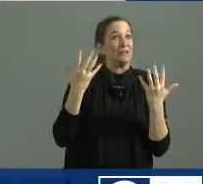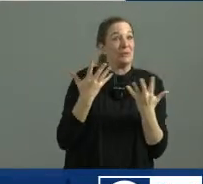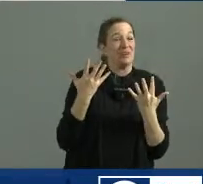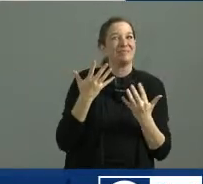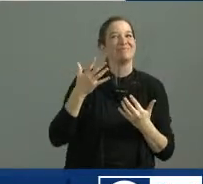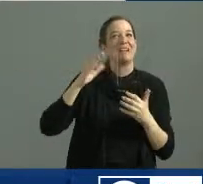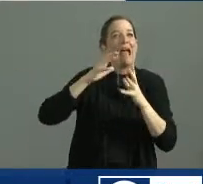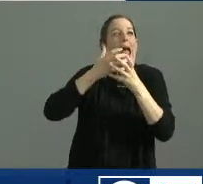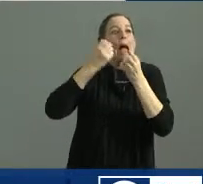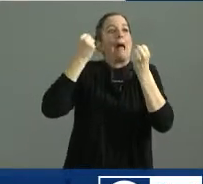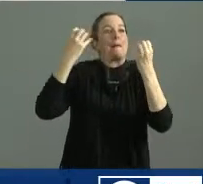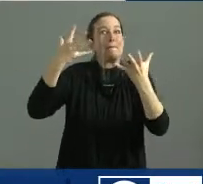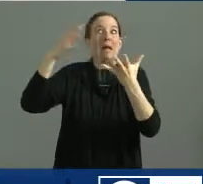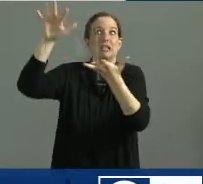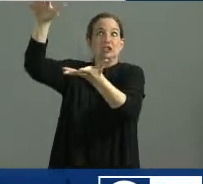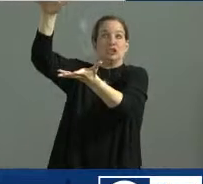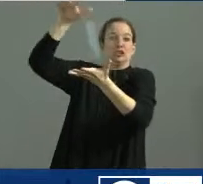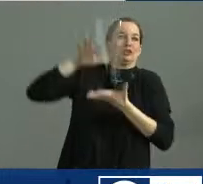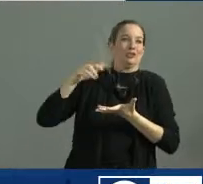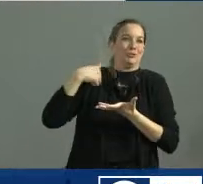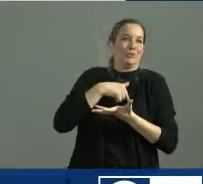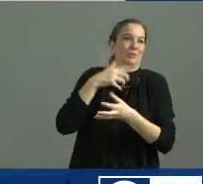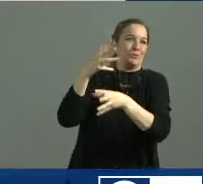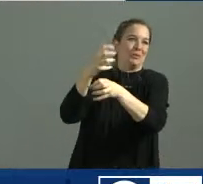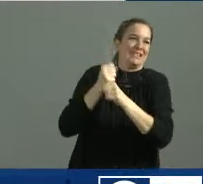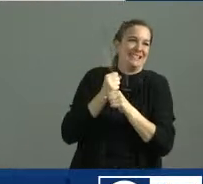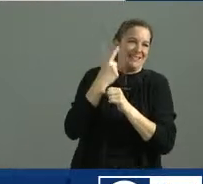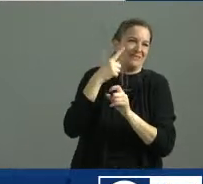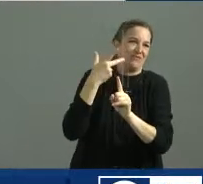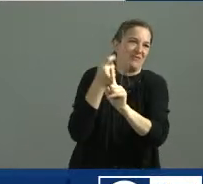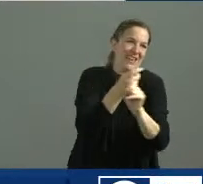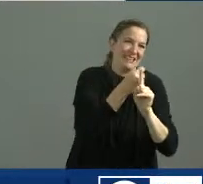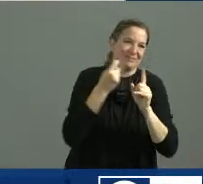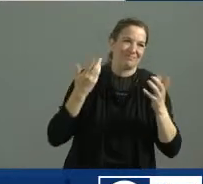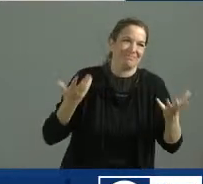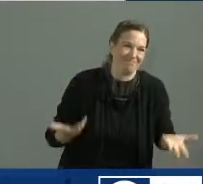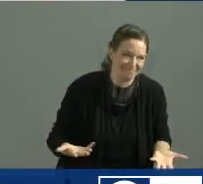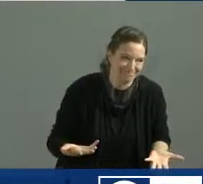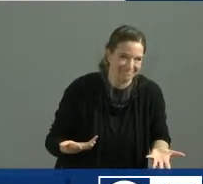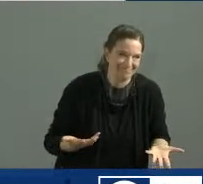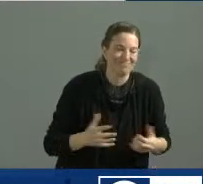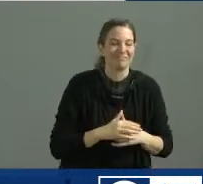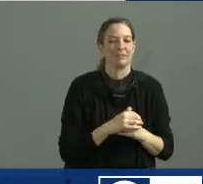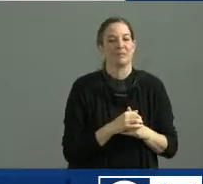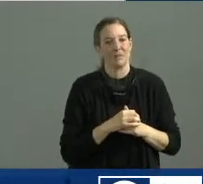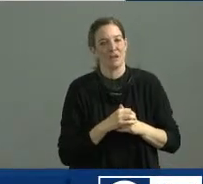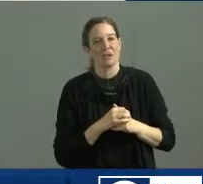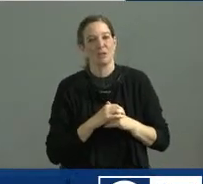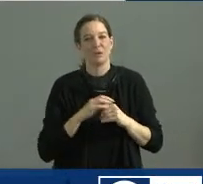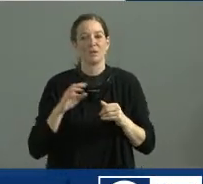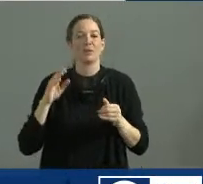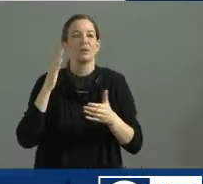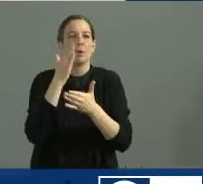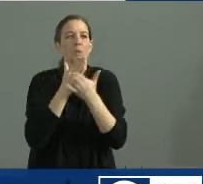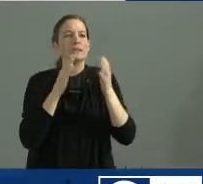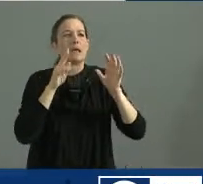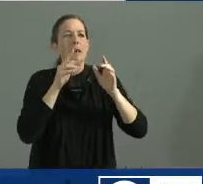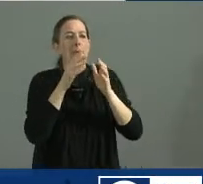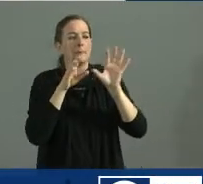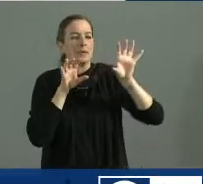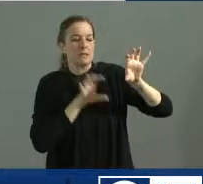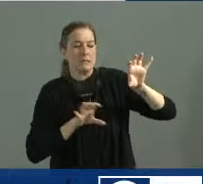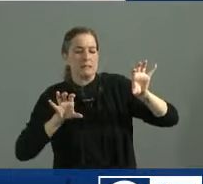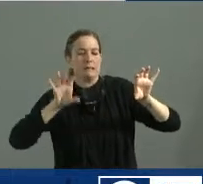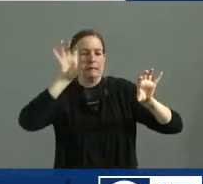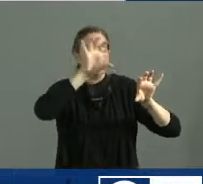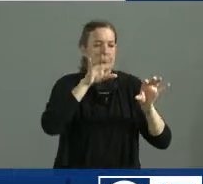some places needed a certain amount of vaccine in order to be able to stand up and operate. And so as that was coming in, they were assessing whether or not they would